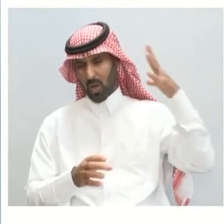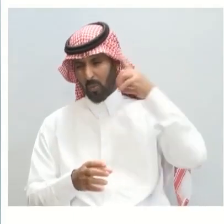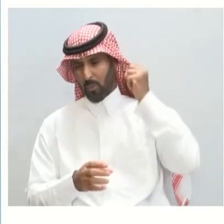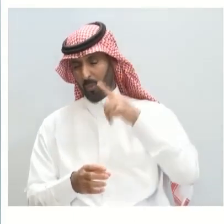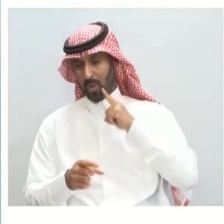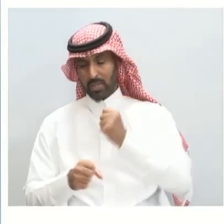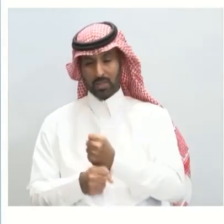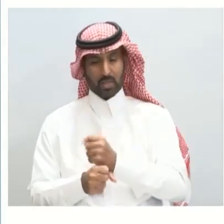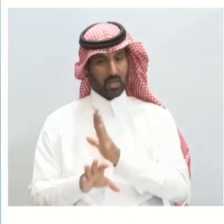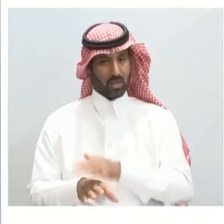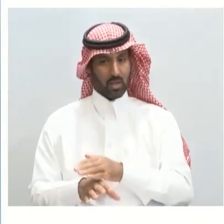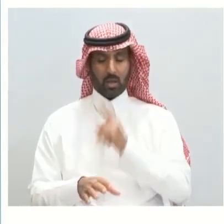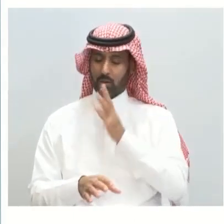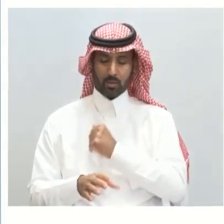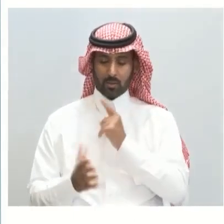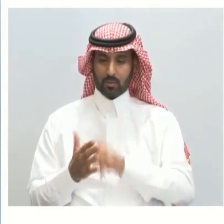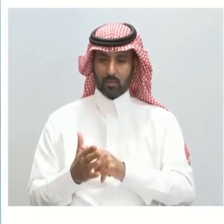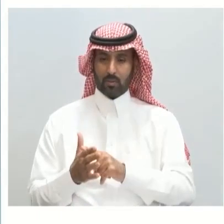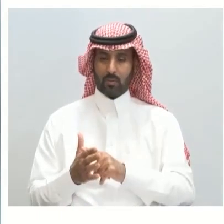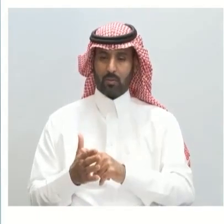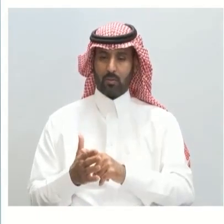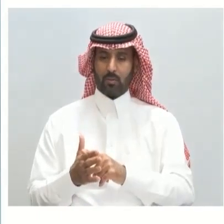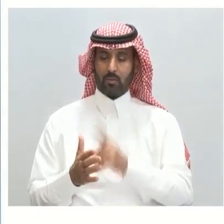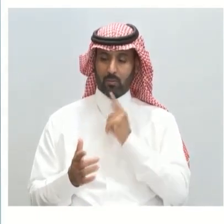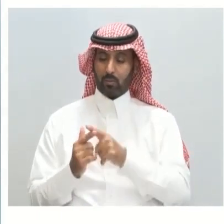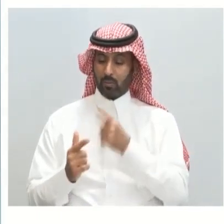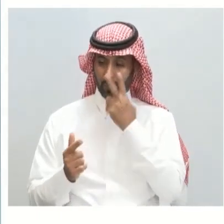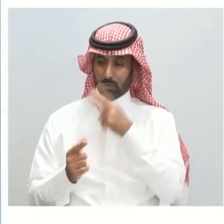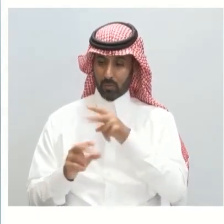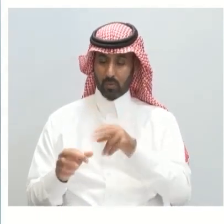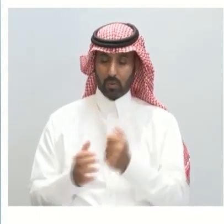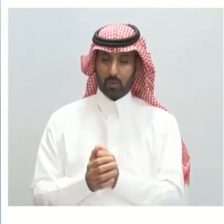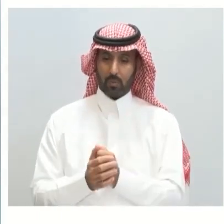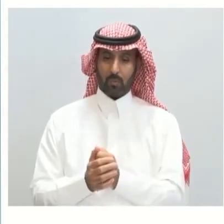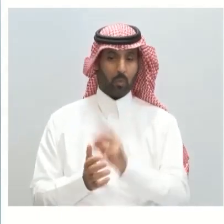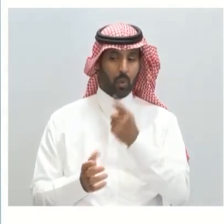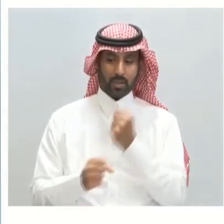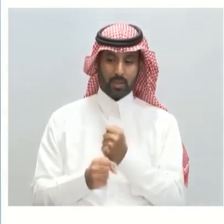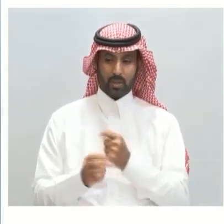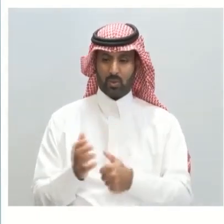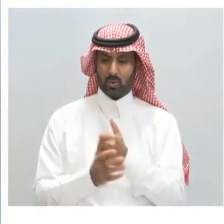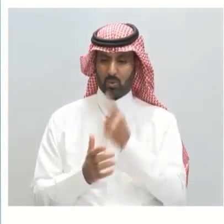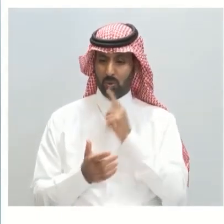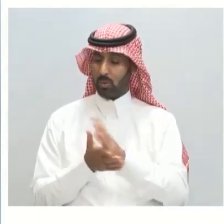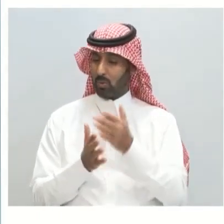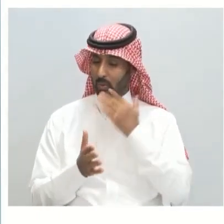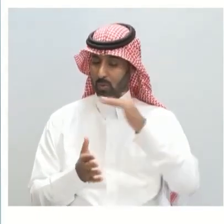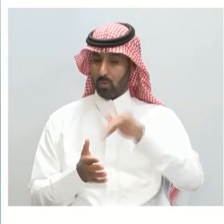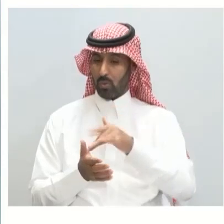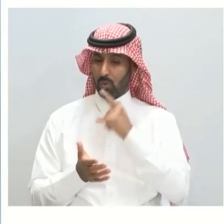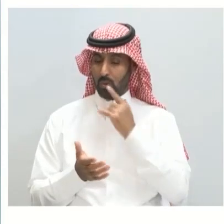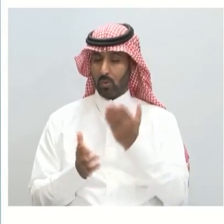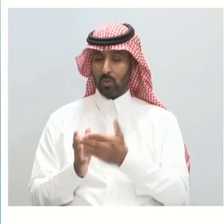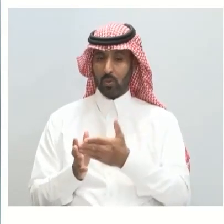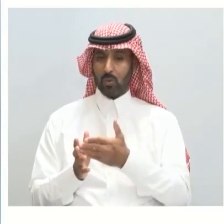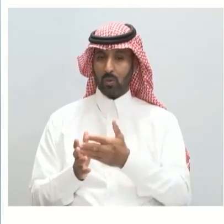Ali, you can tell, can't you? Oh, well, we must be looking the part. What can you expect after weeks of camping in the desert?